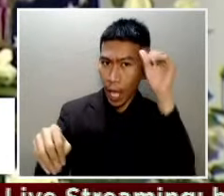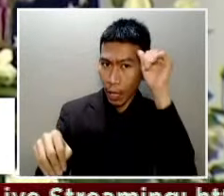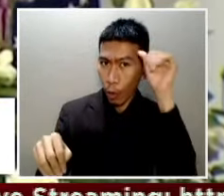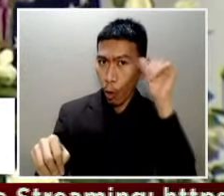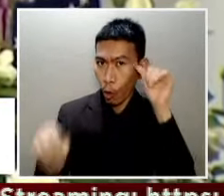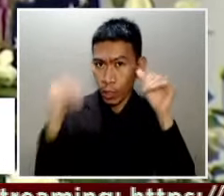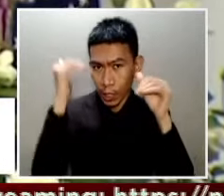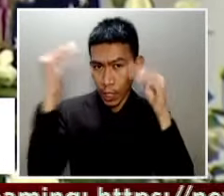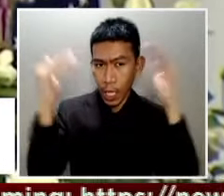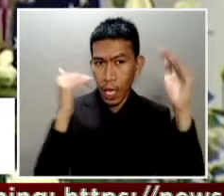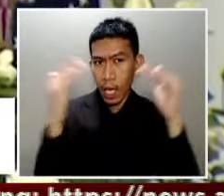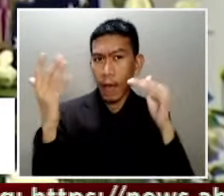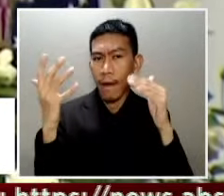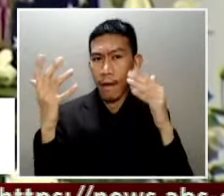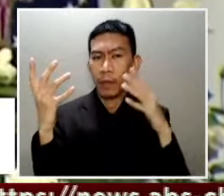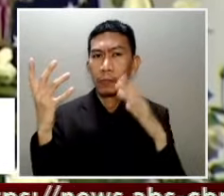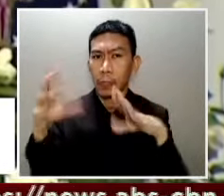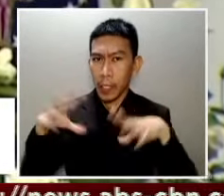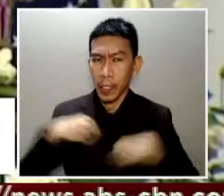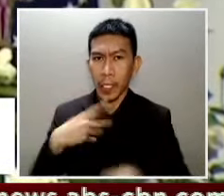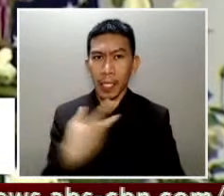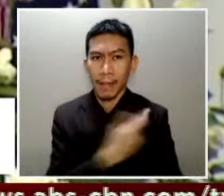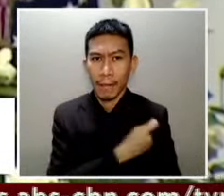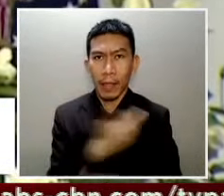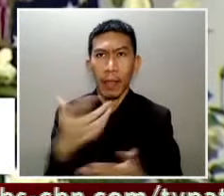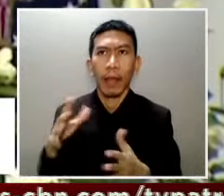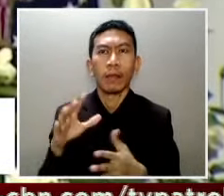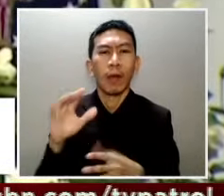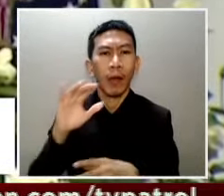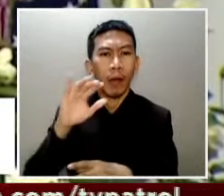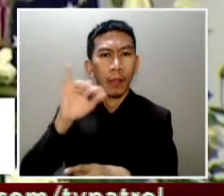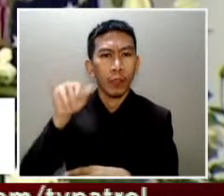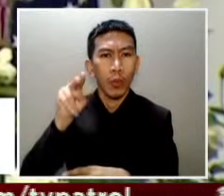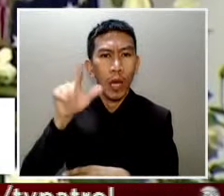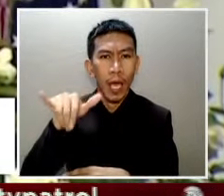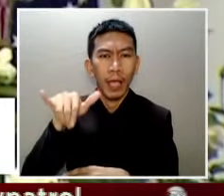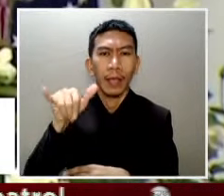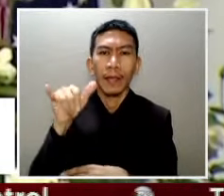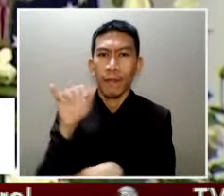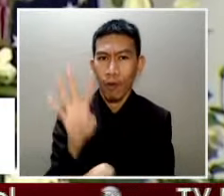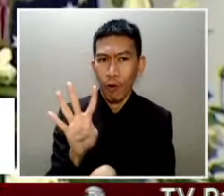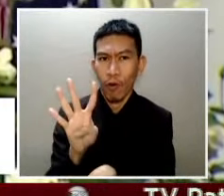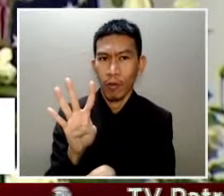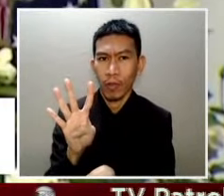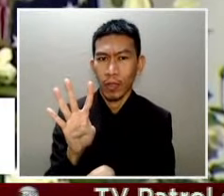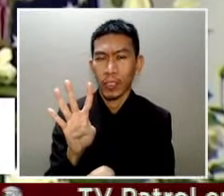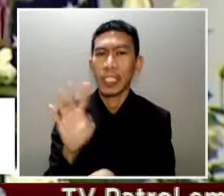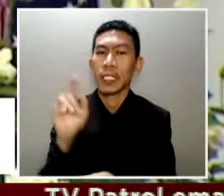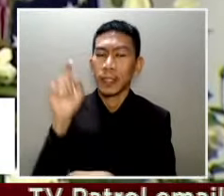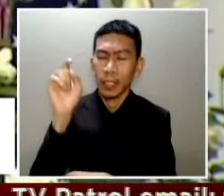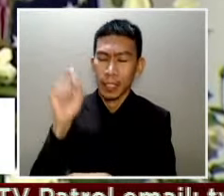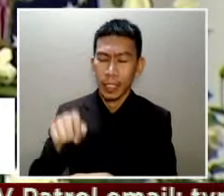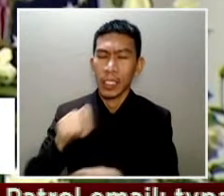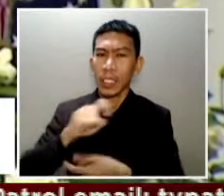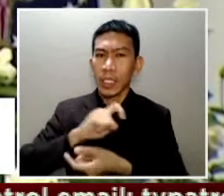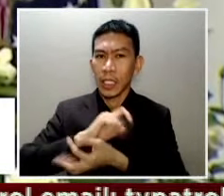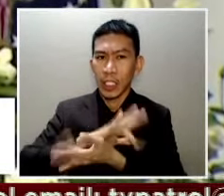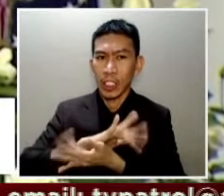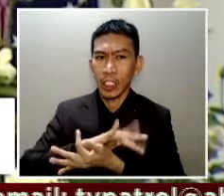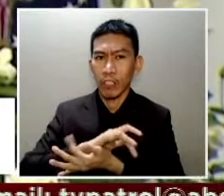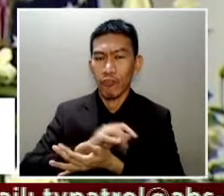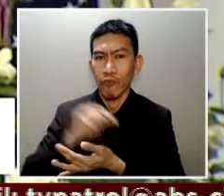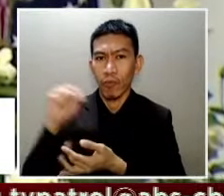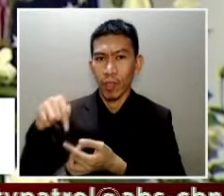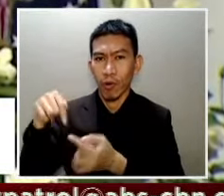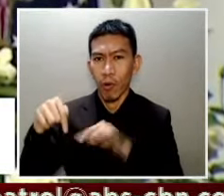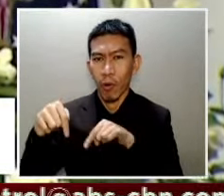We started on vaccinations by July 4. And we have to take this pandemic tackle, not just here but